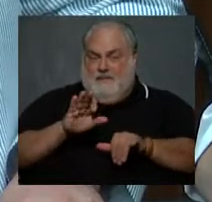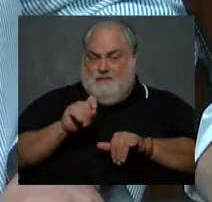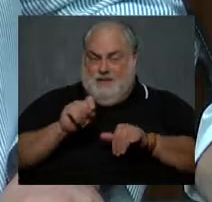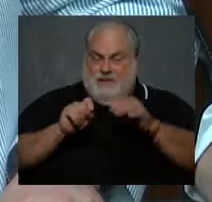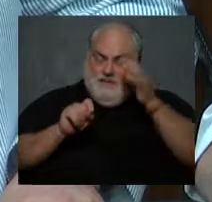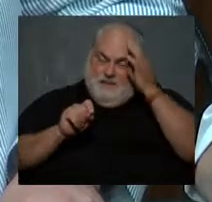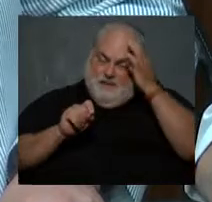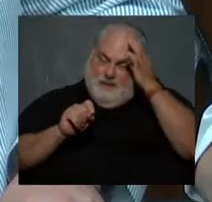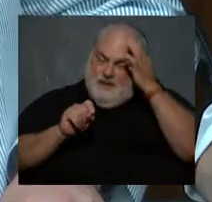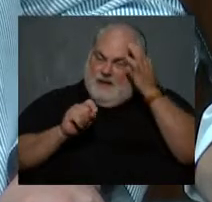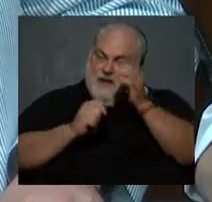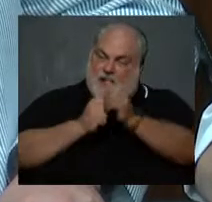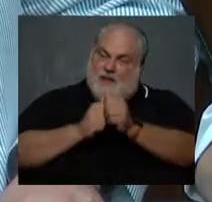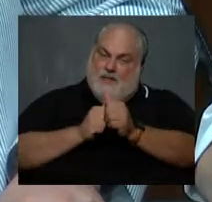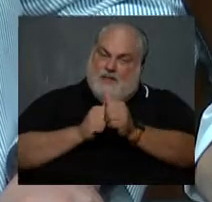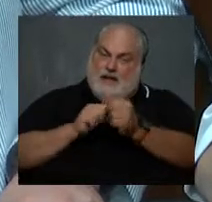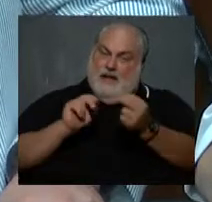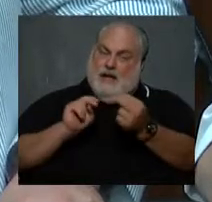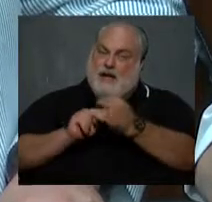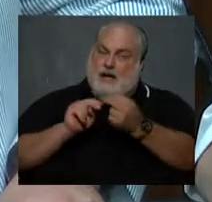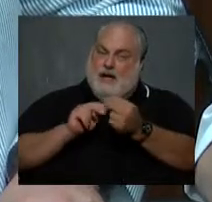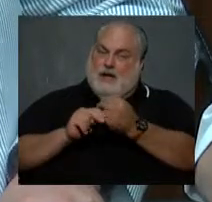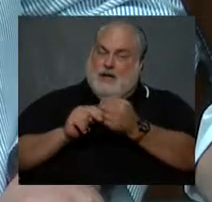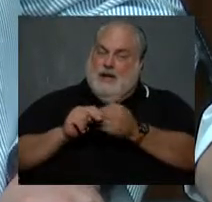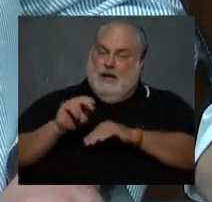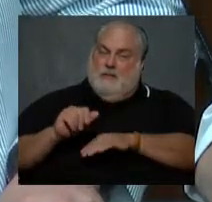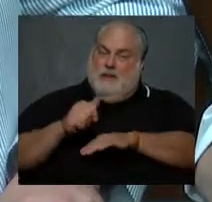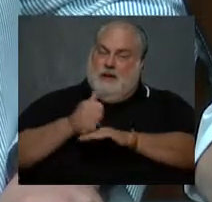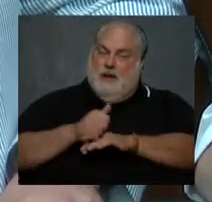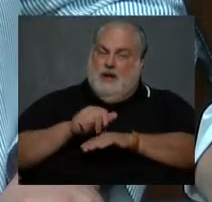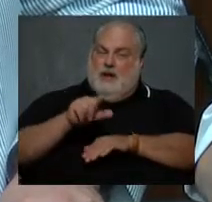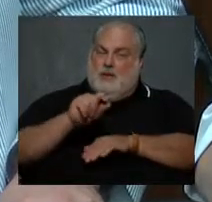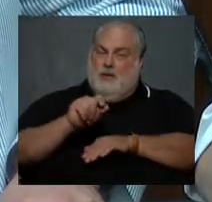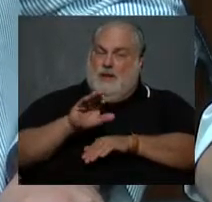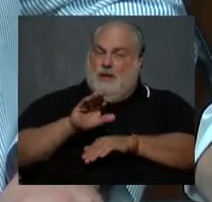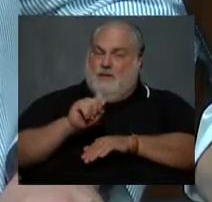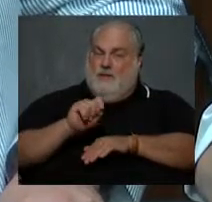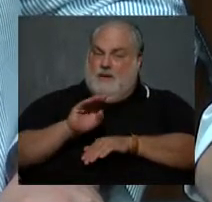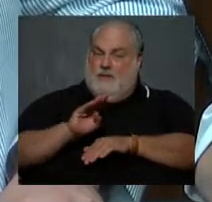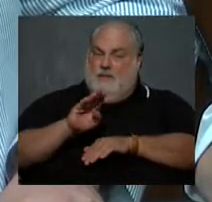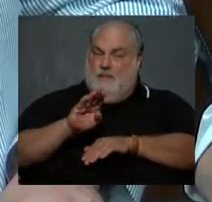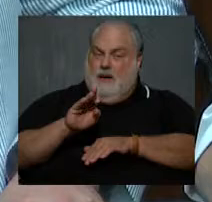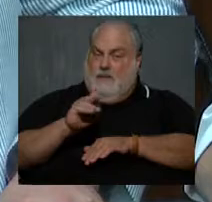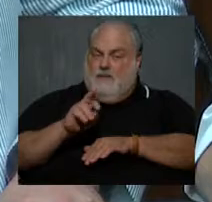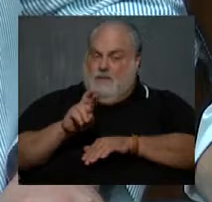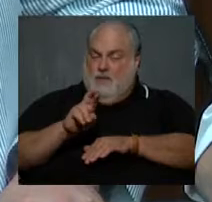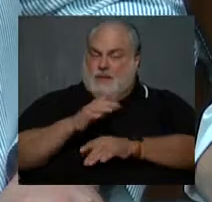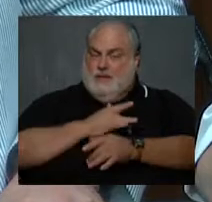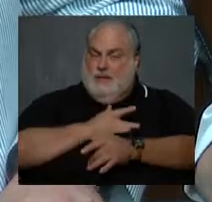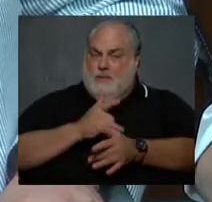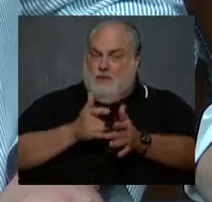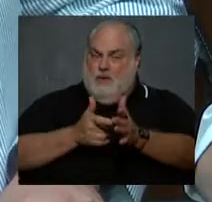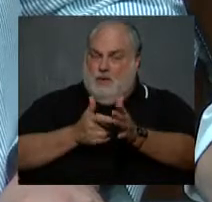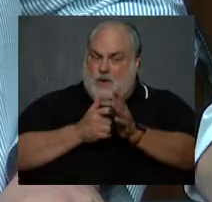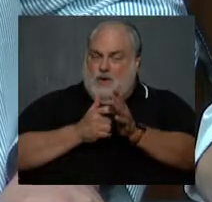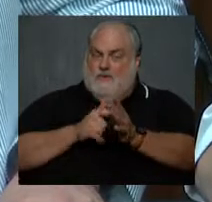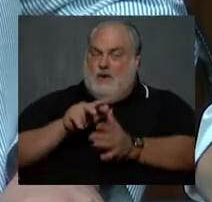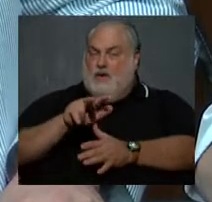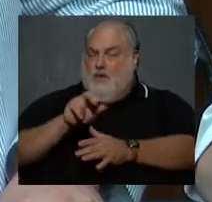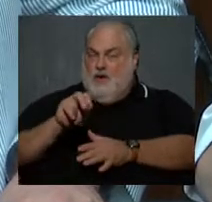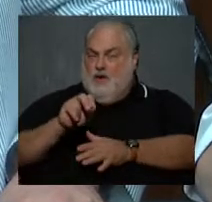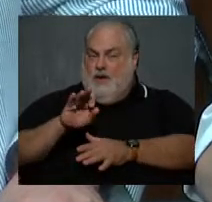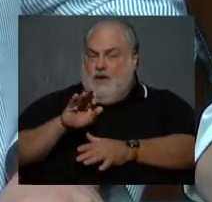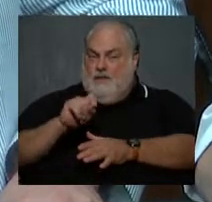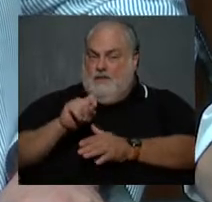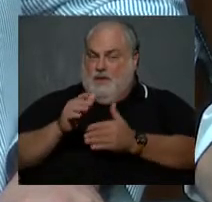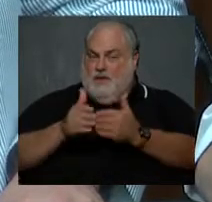required. Along the interstate, the applicant is proposing the placement of a 20-foot buffer, which the zoning ordinance would typically require the placement of a 30-foot